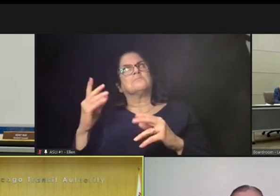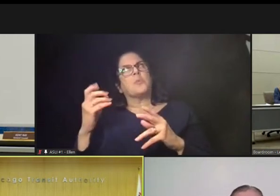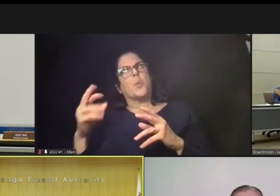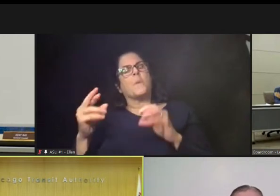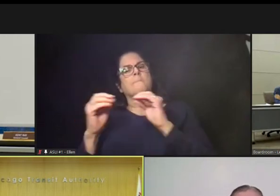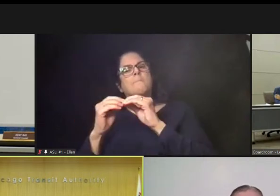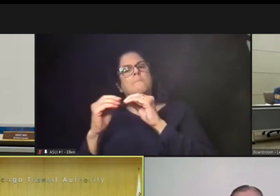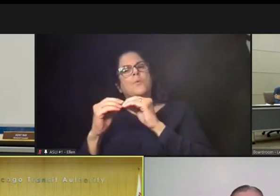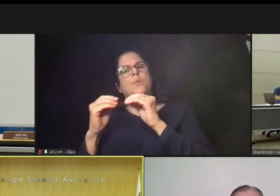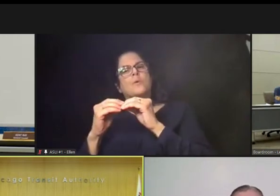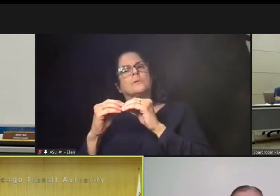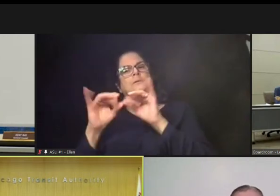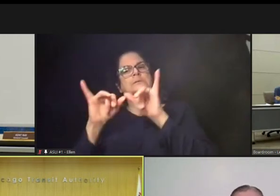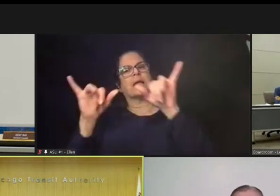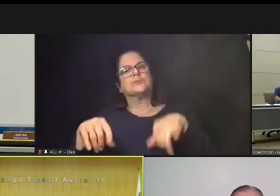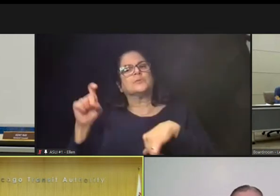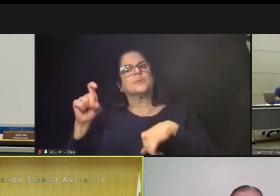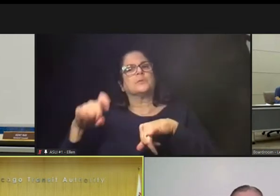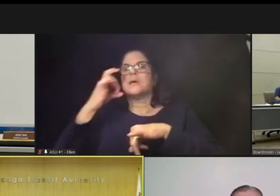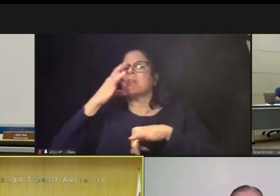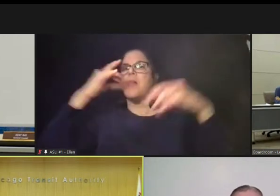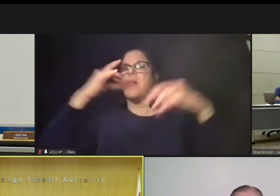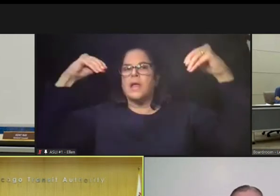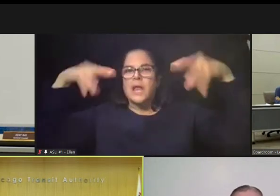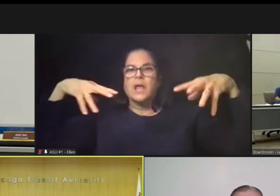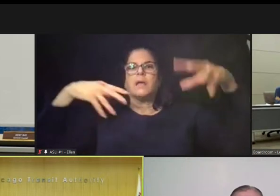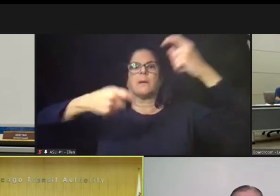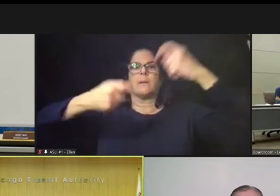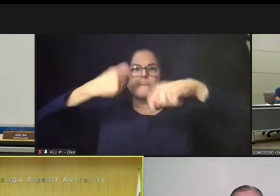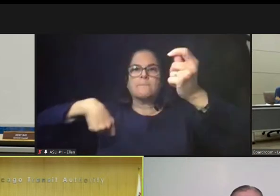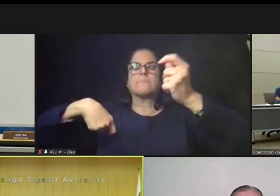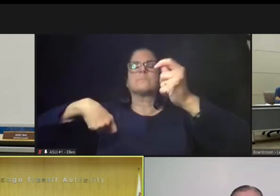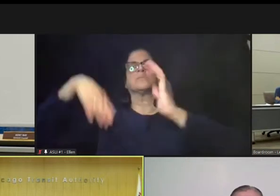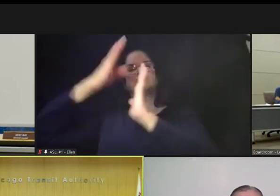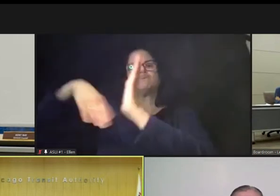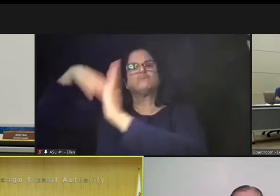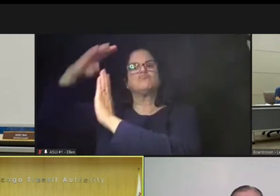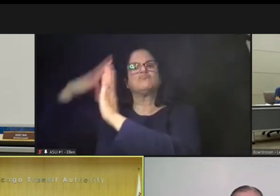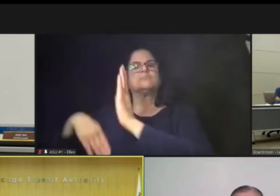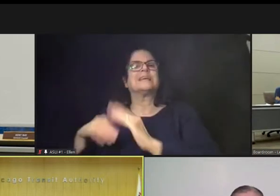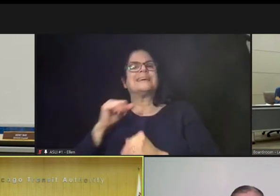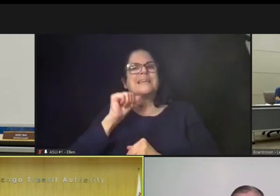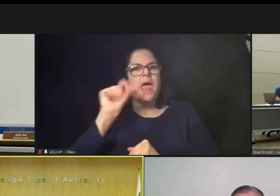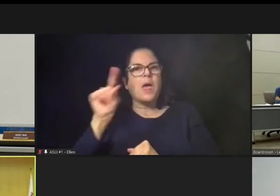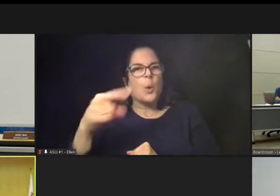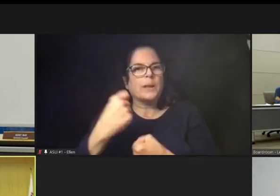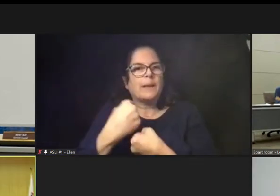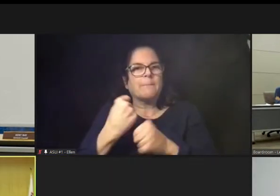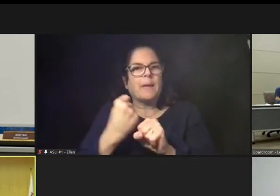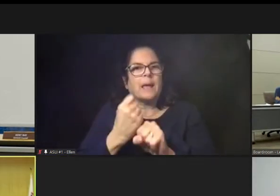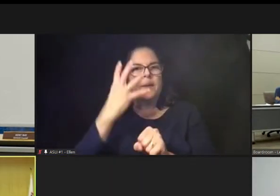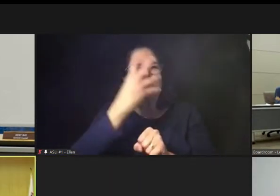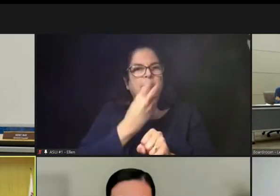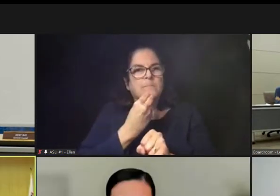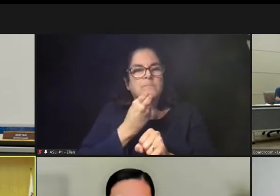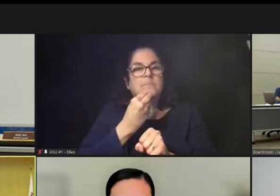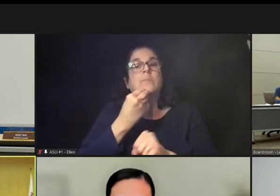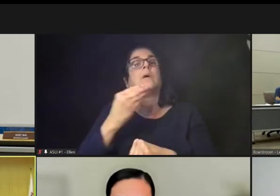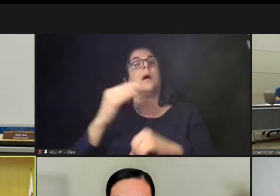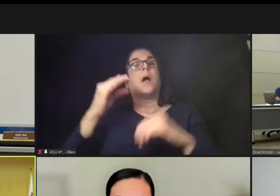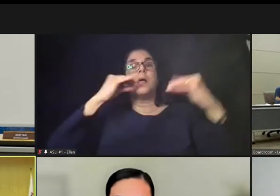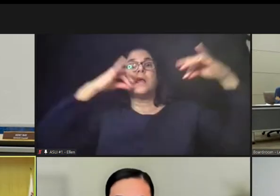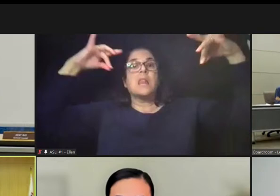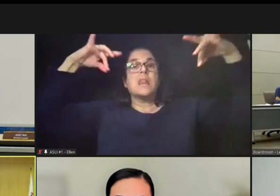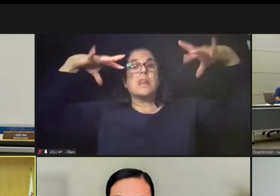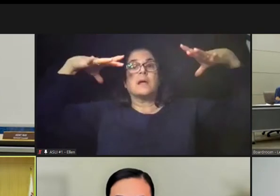year. Refresh and Renew does far more than just beautify stations. Improved lighting, surface